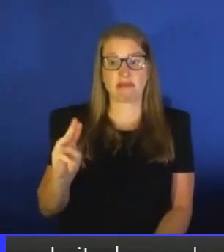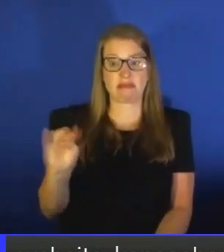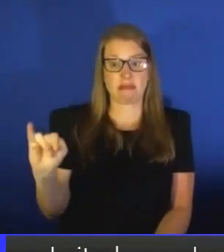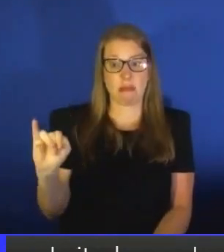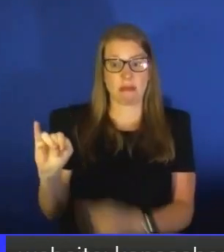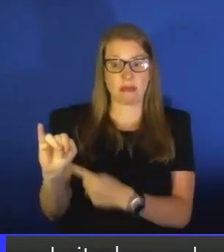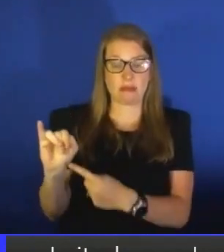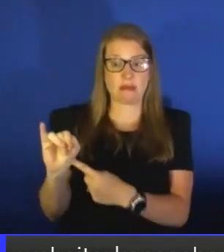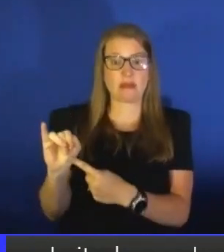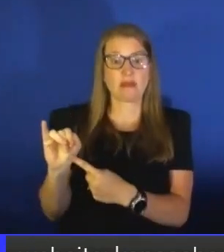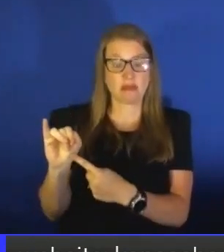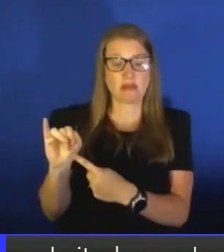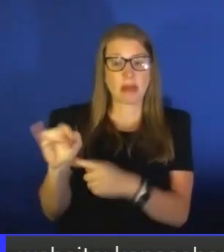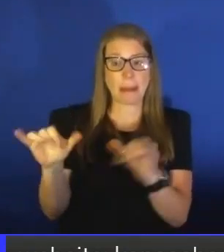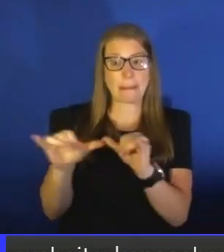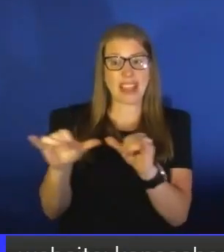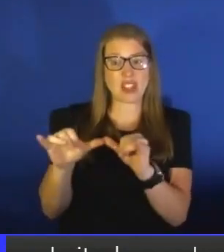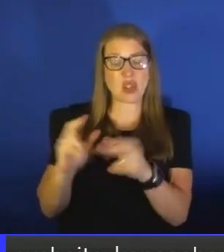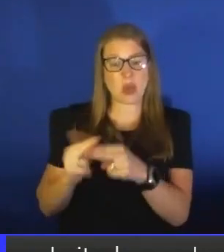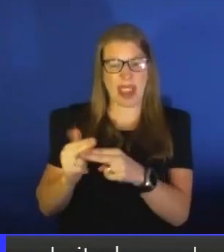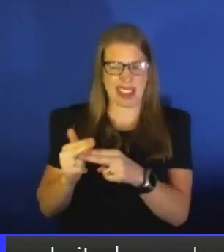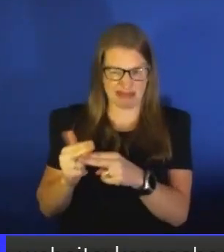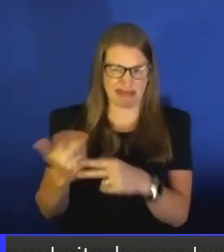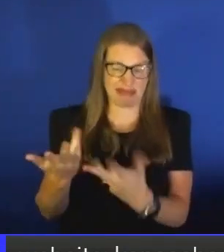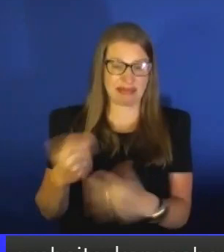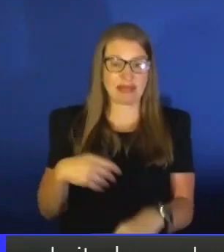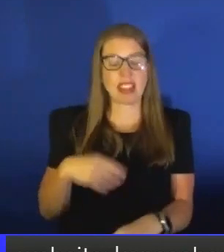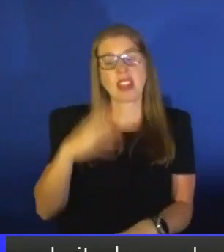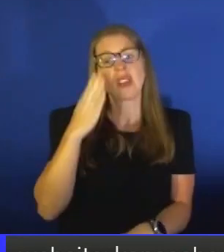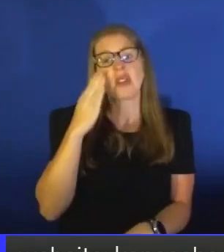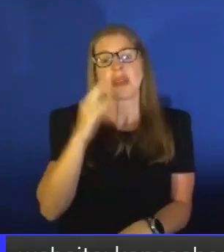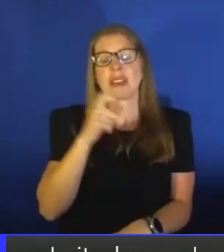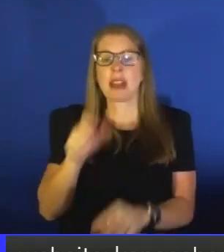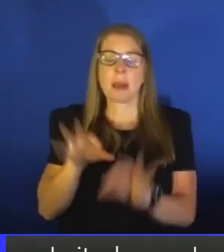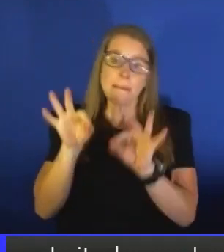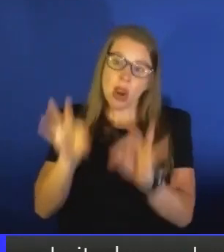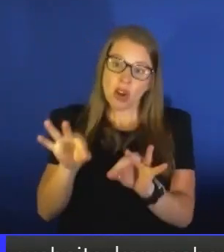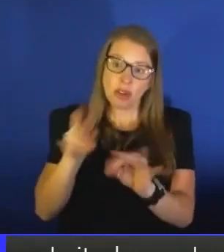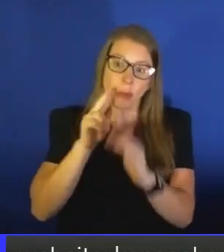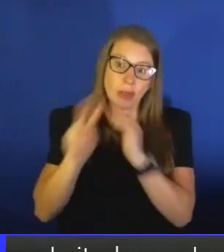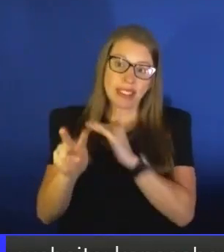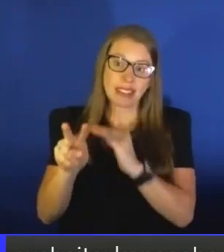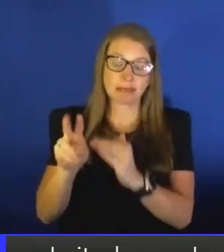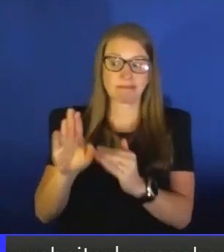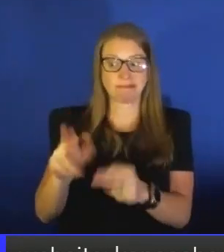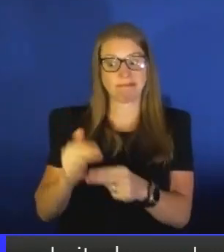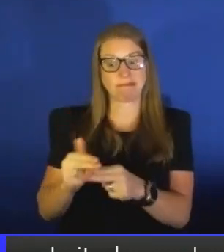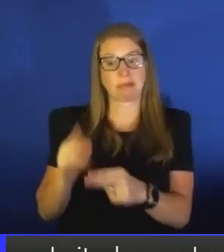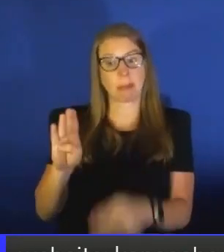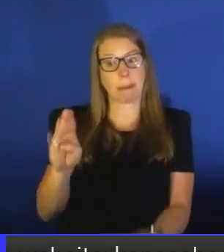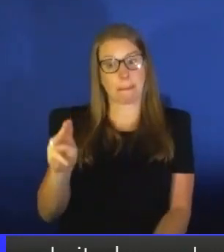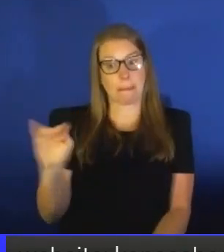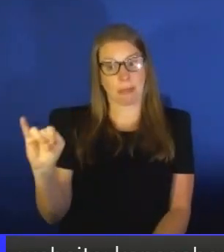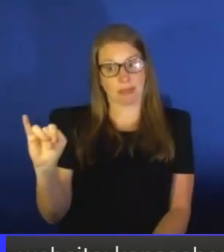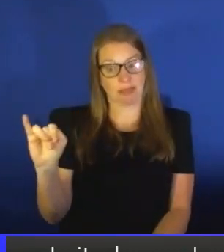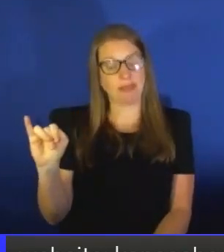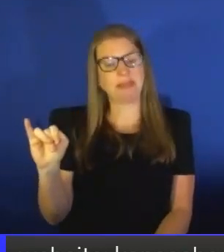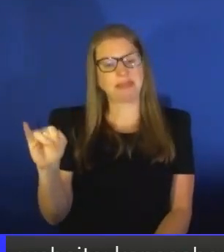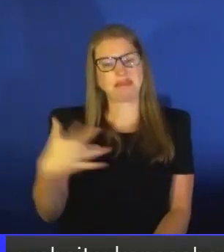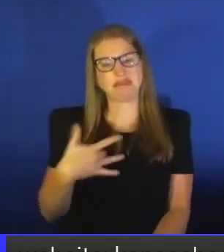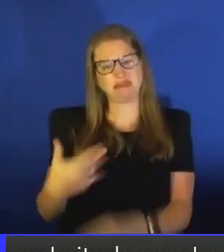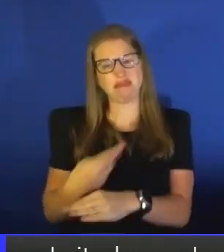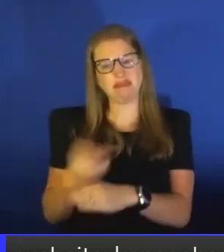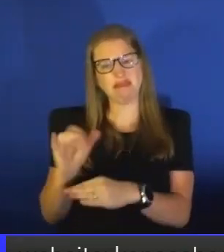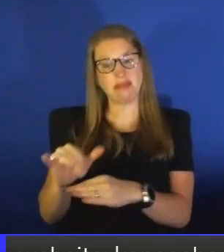quote, measure weight. We know that's not a perfect predictor, but that's the main parameter we use to predict it. But there's lots of